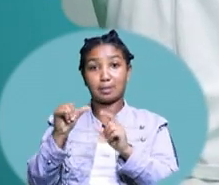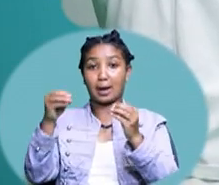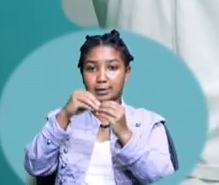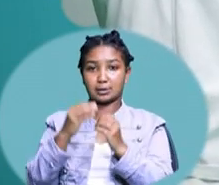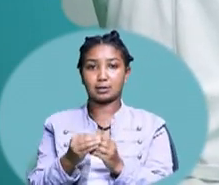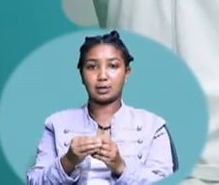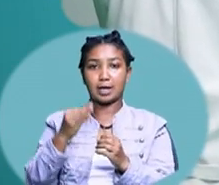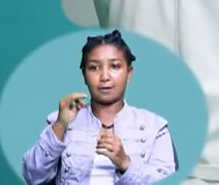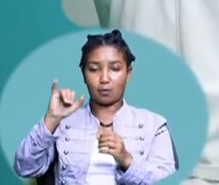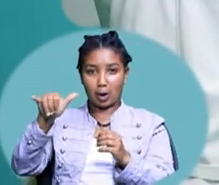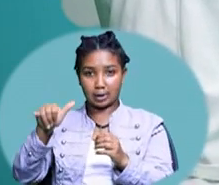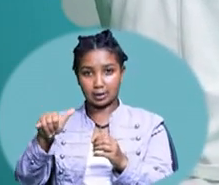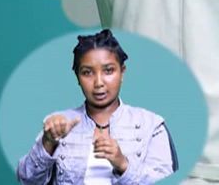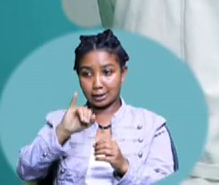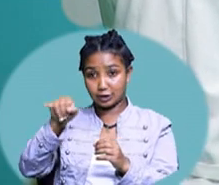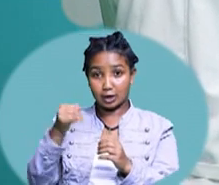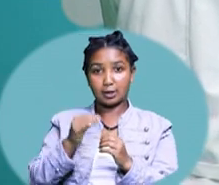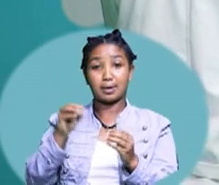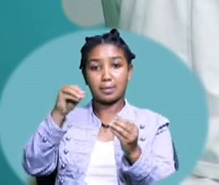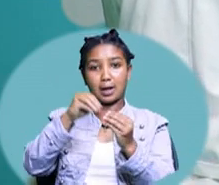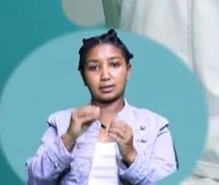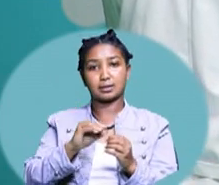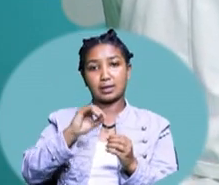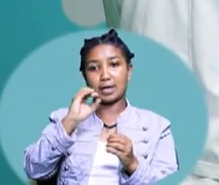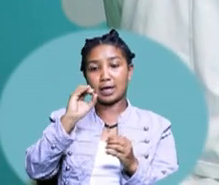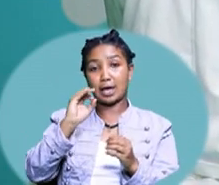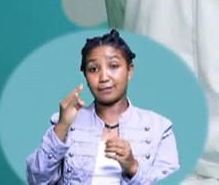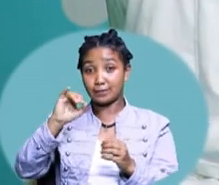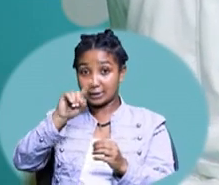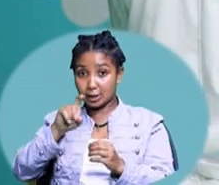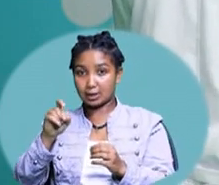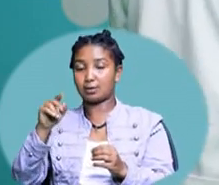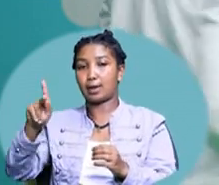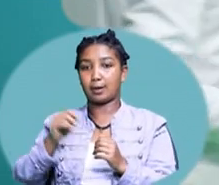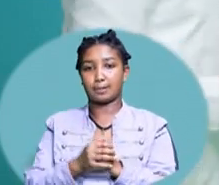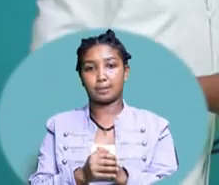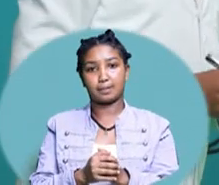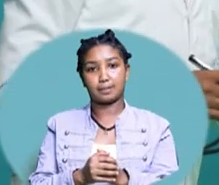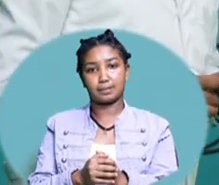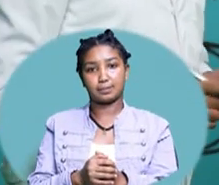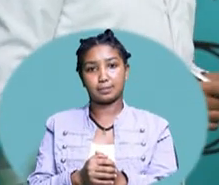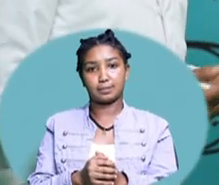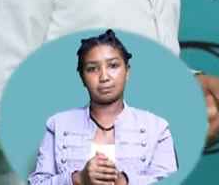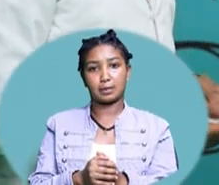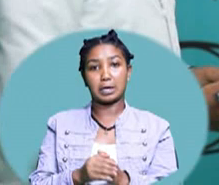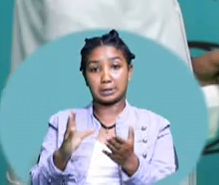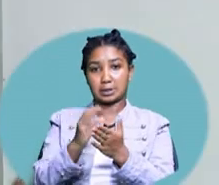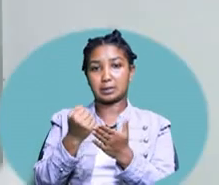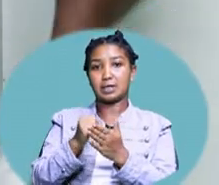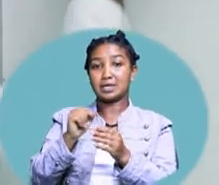plus Fy in a j, plus Fz in a k. Let's